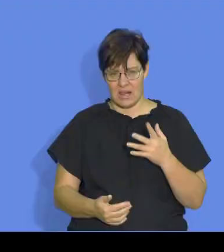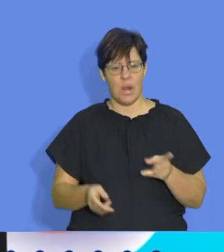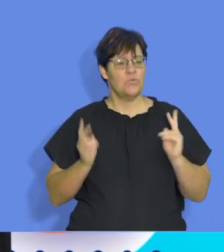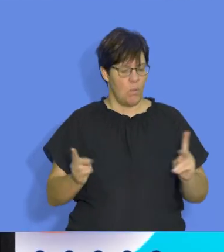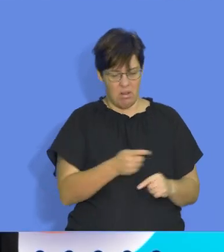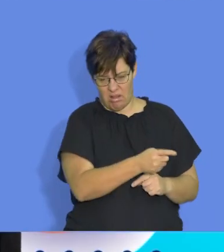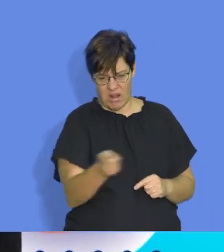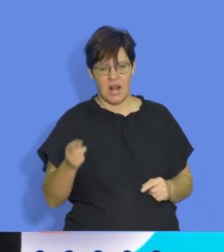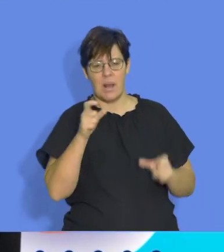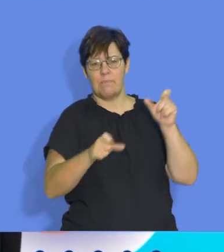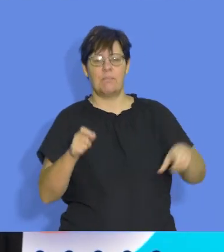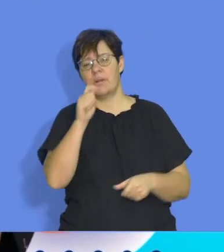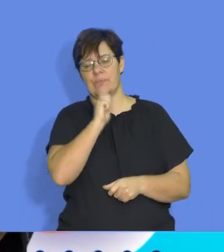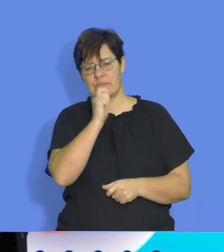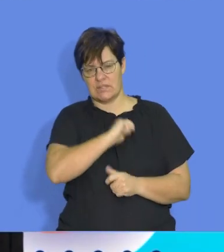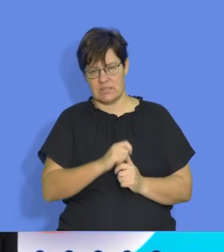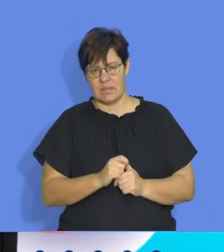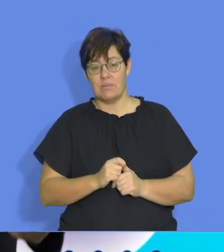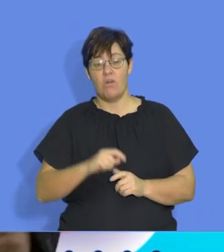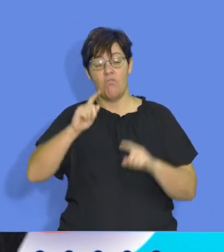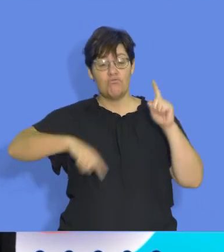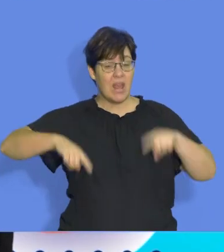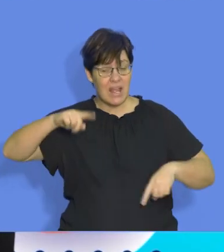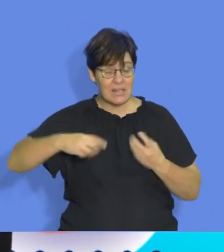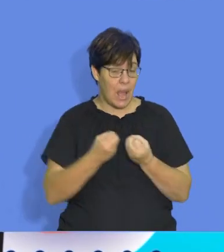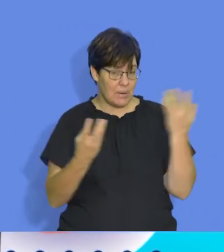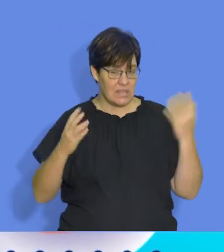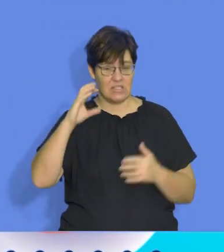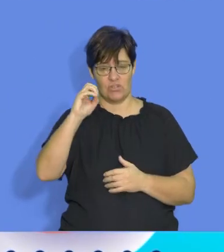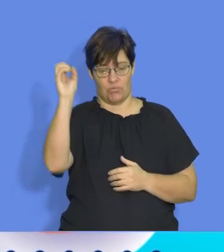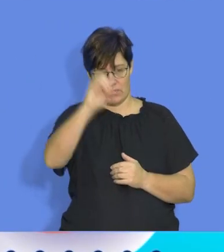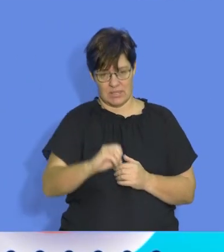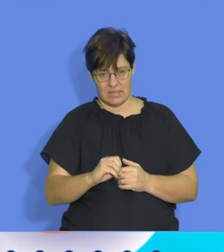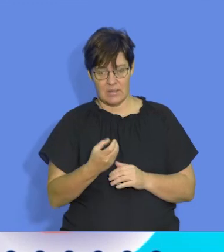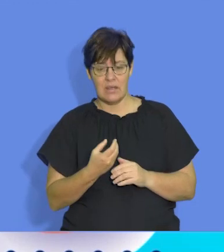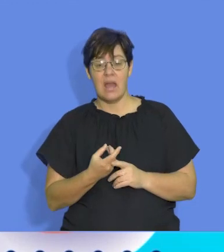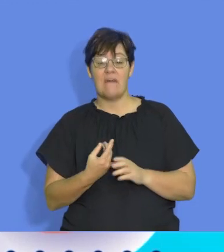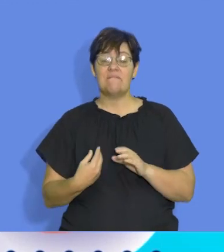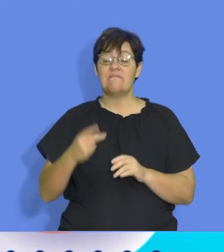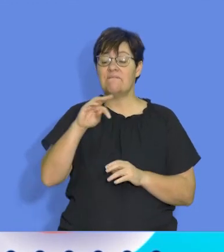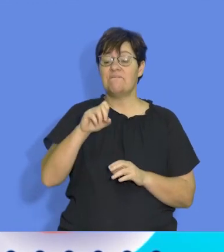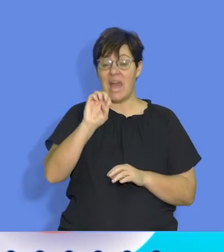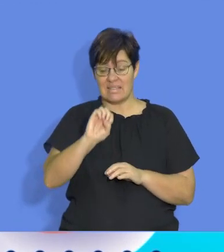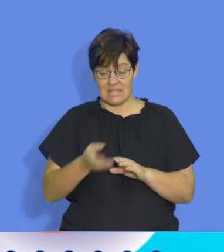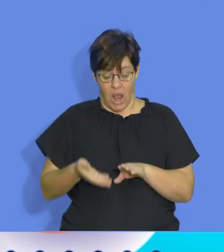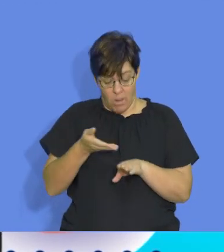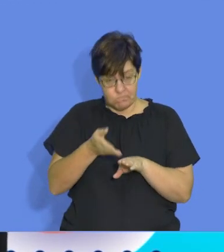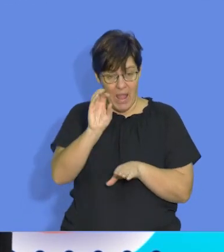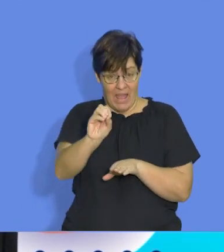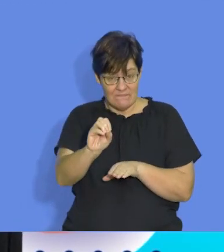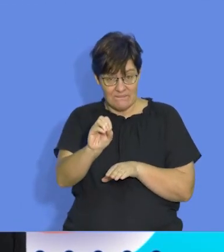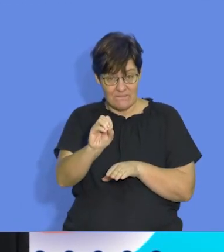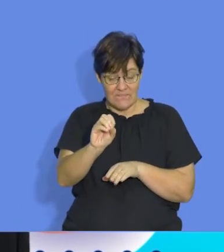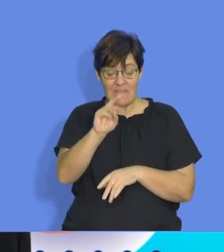consumers that are zero rated, meaning there's no VAT. That means there is VAT charge. Let's just clarify